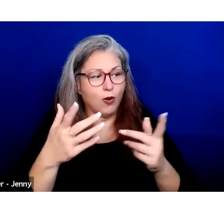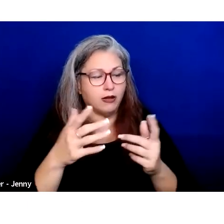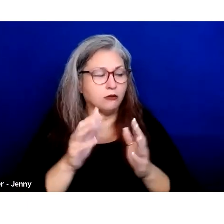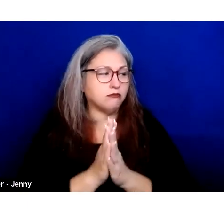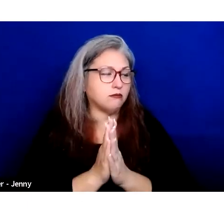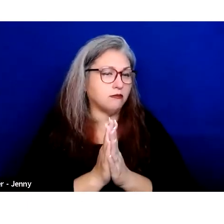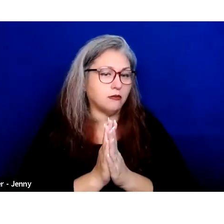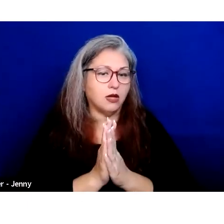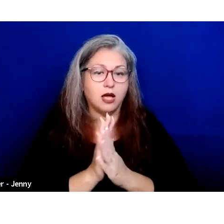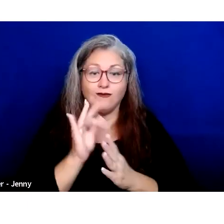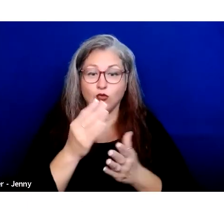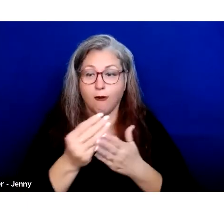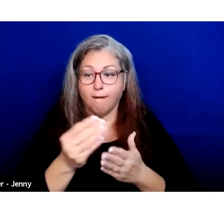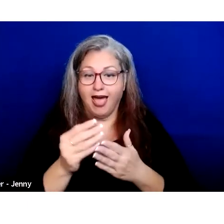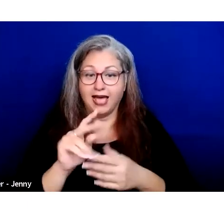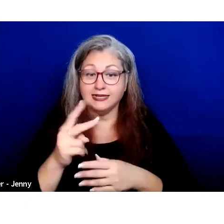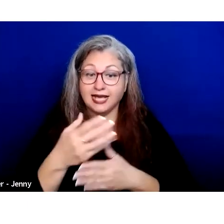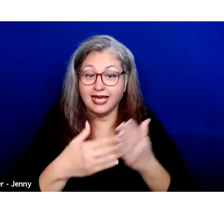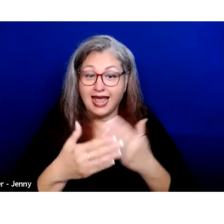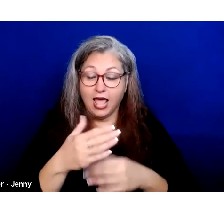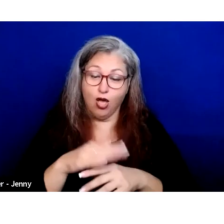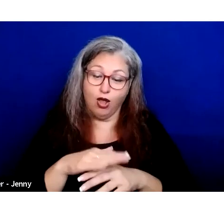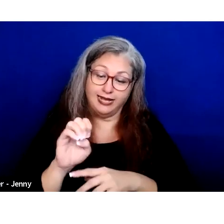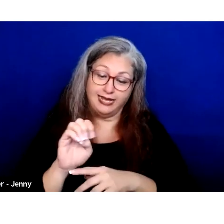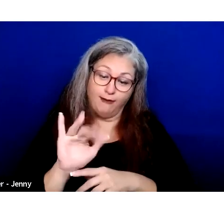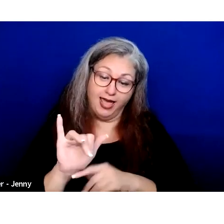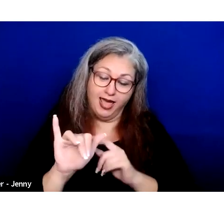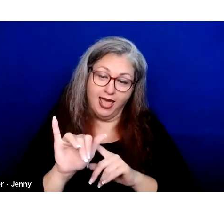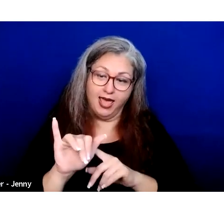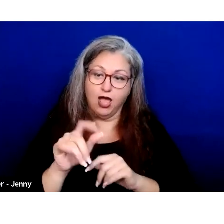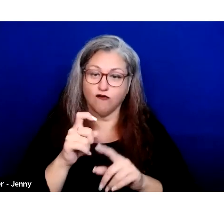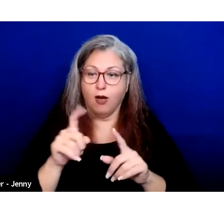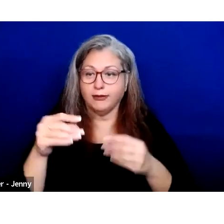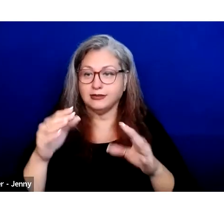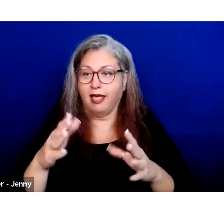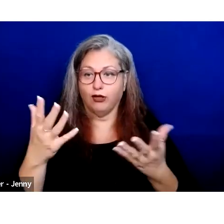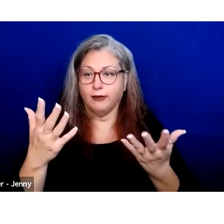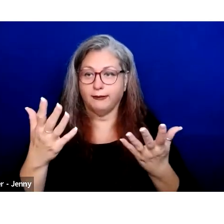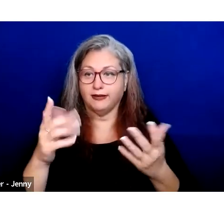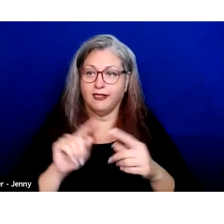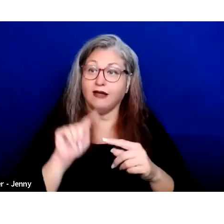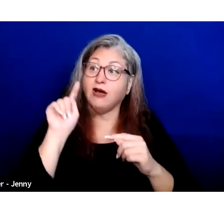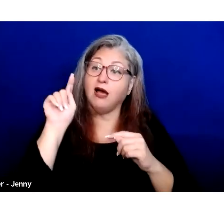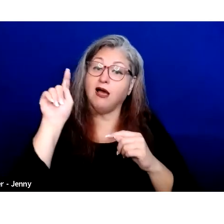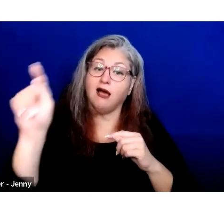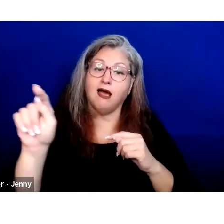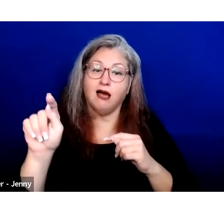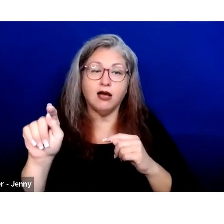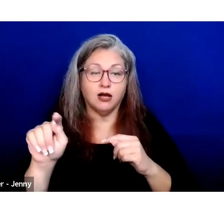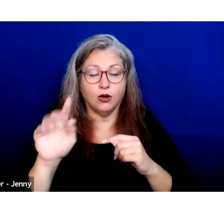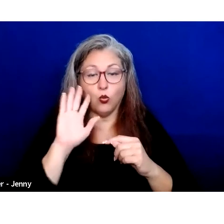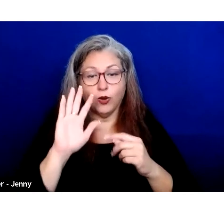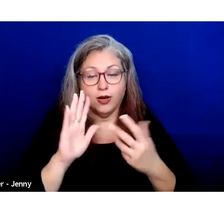where buying secondhand on eBay, but from a seller that is far away is going to be a